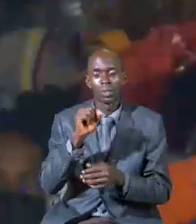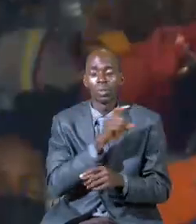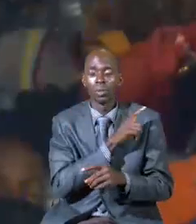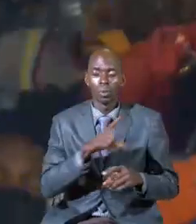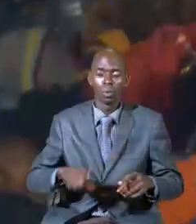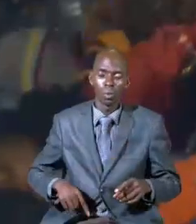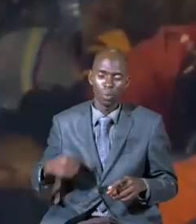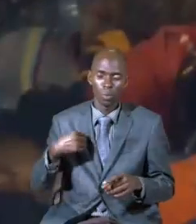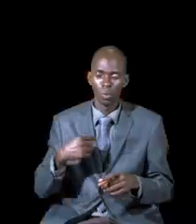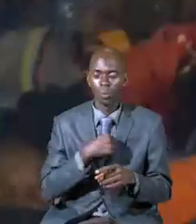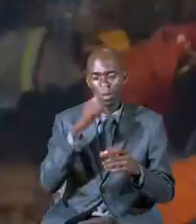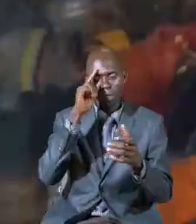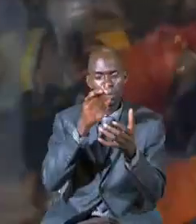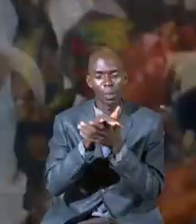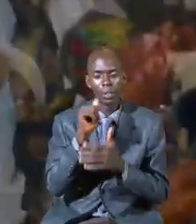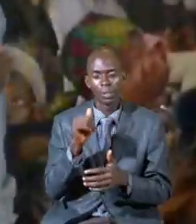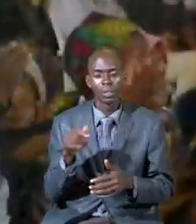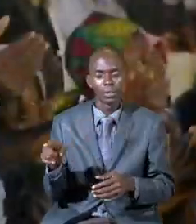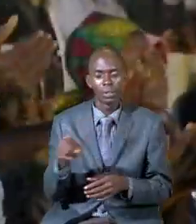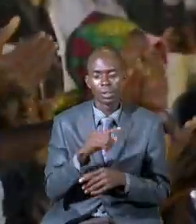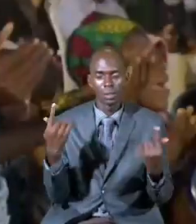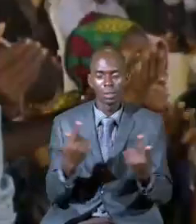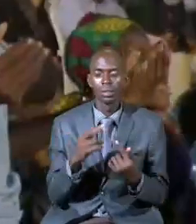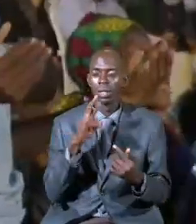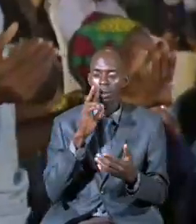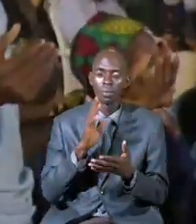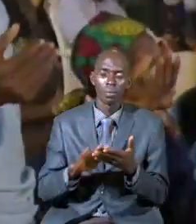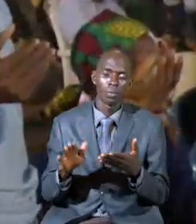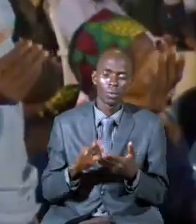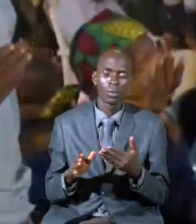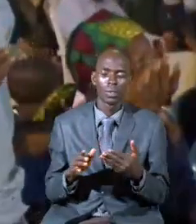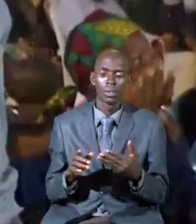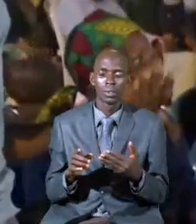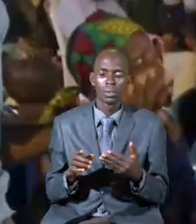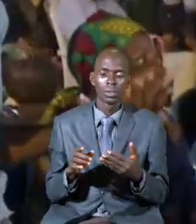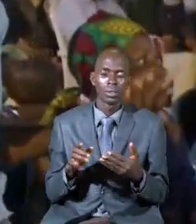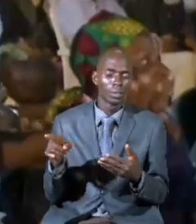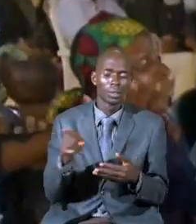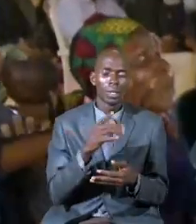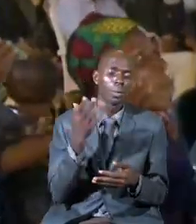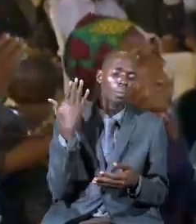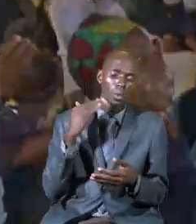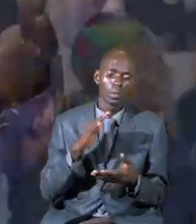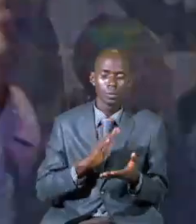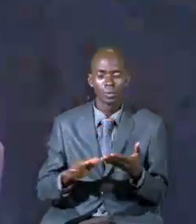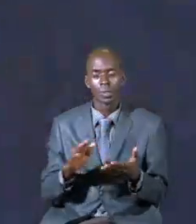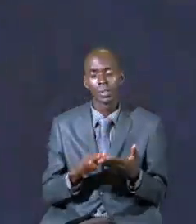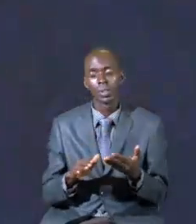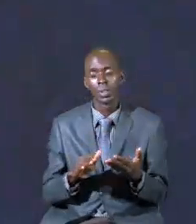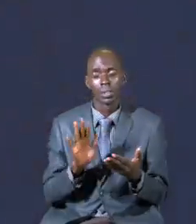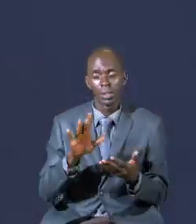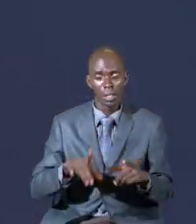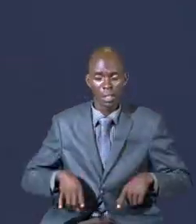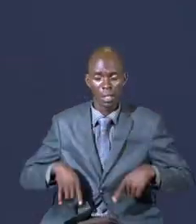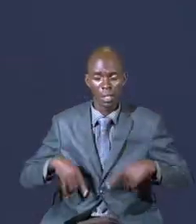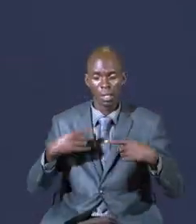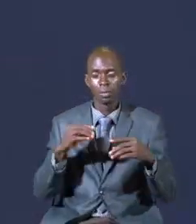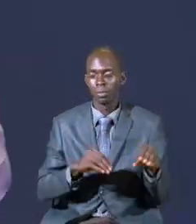believe. Their sins are forgiven. Their past forgiven. Their lives set